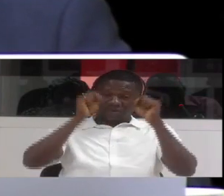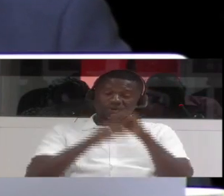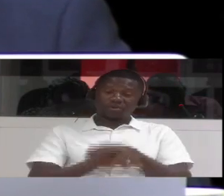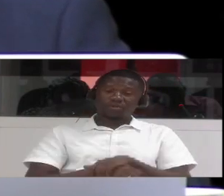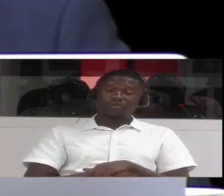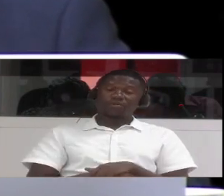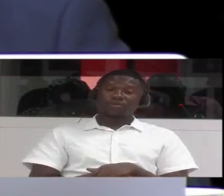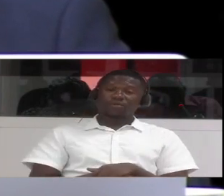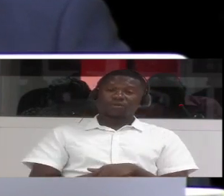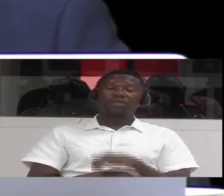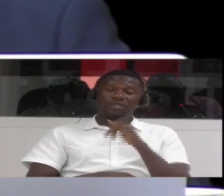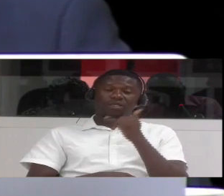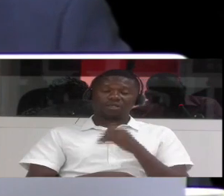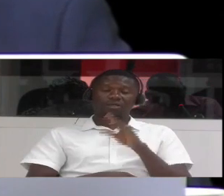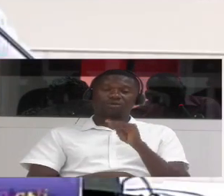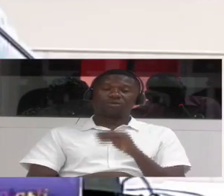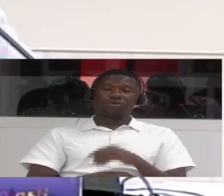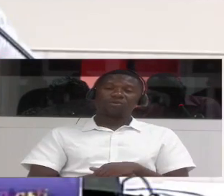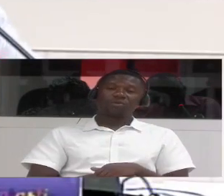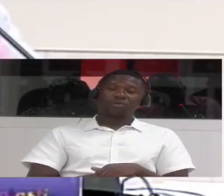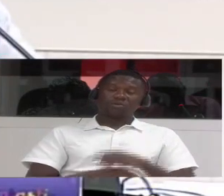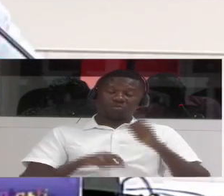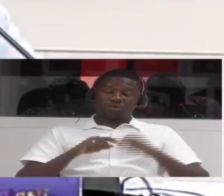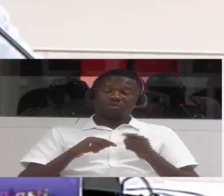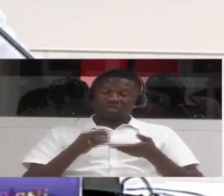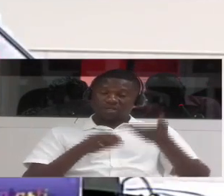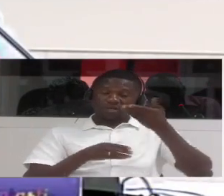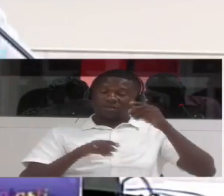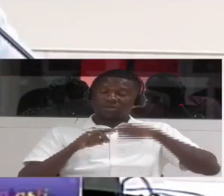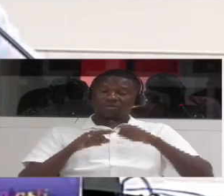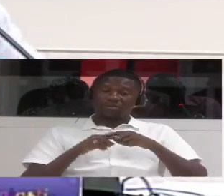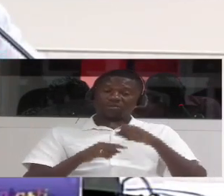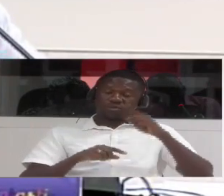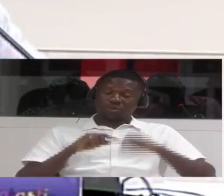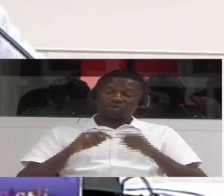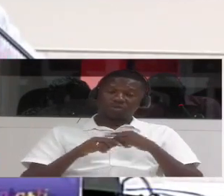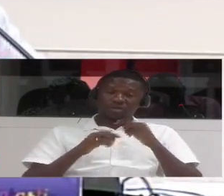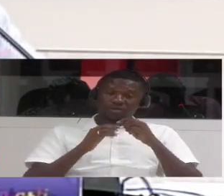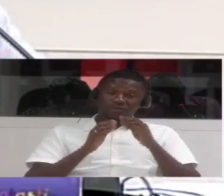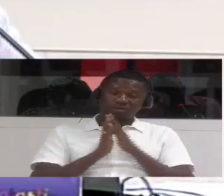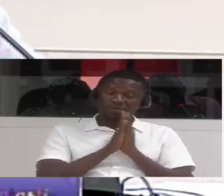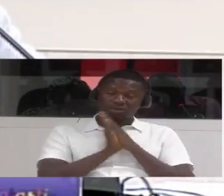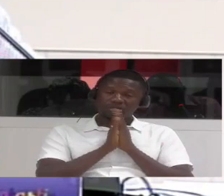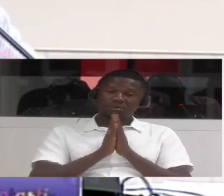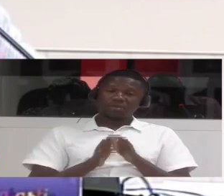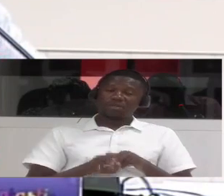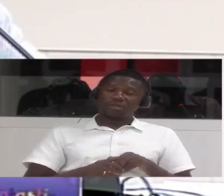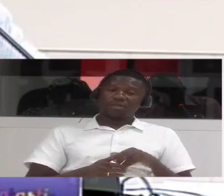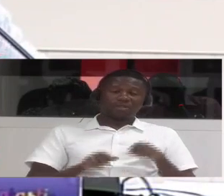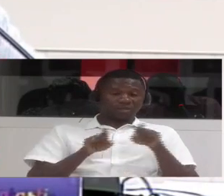with regards to sedition also. Also, the punishment is the same as the false